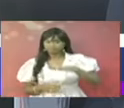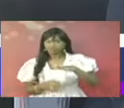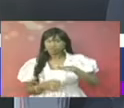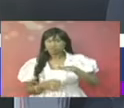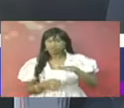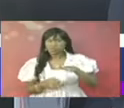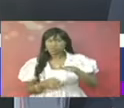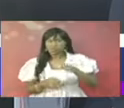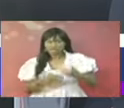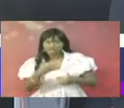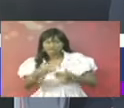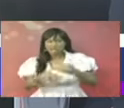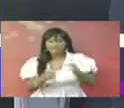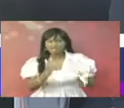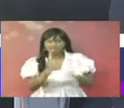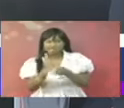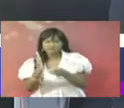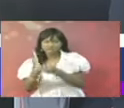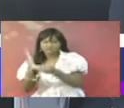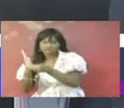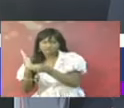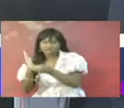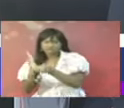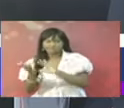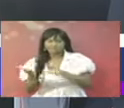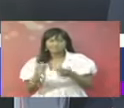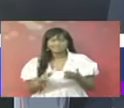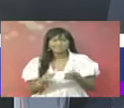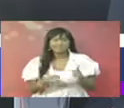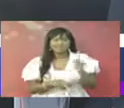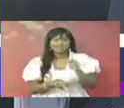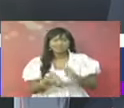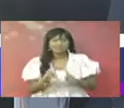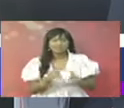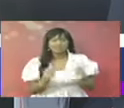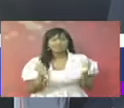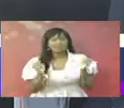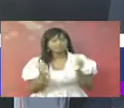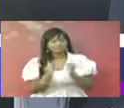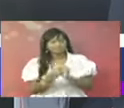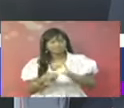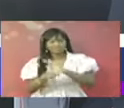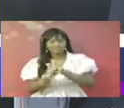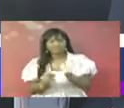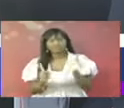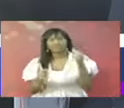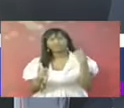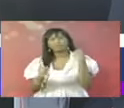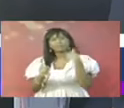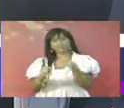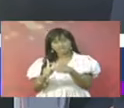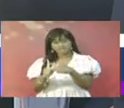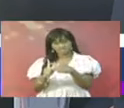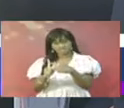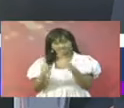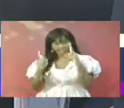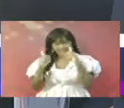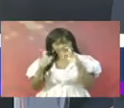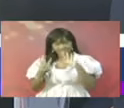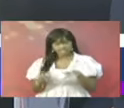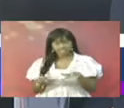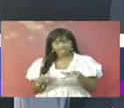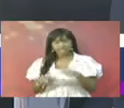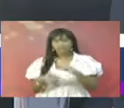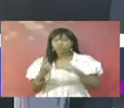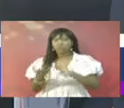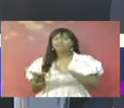for counting the deaths is individuals with a COVID-19 positive laboratory test at the time of death.